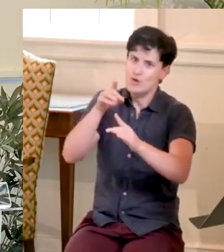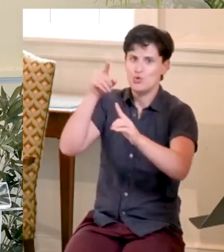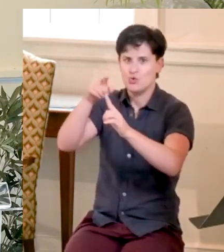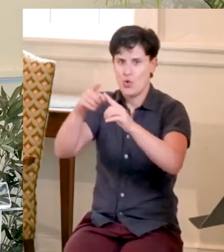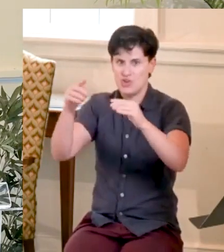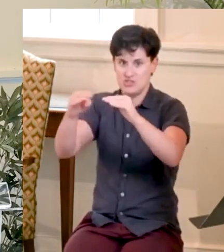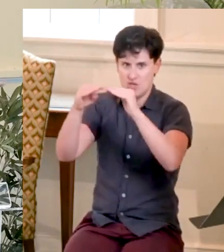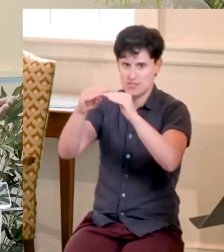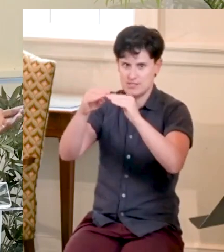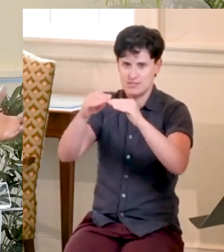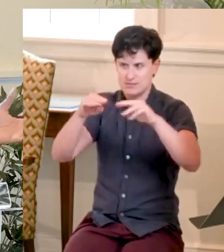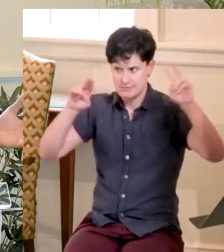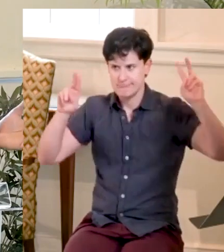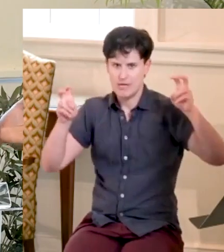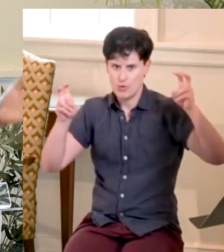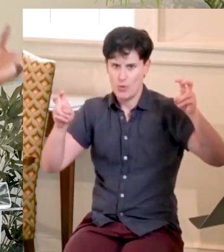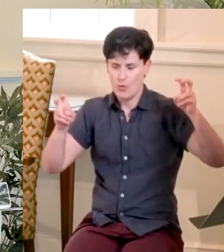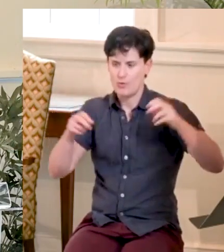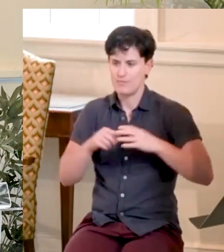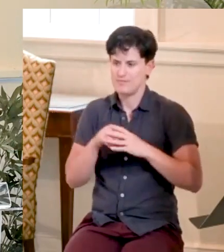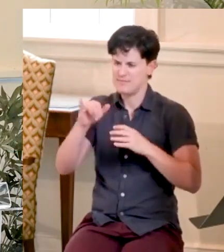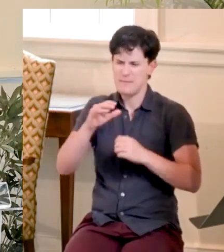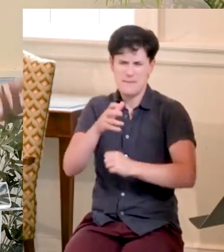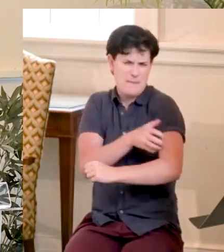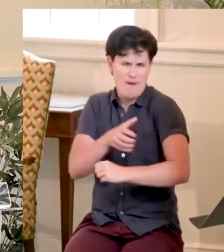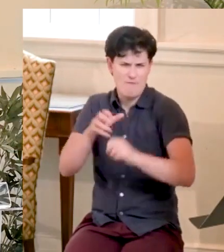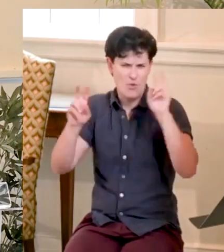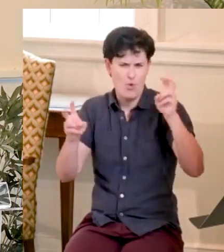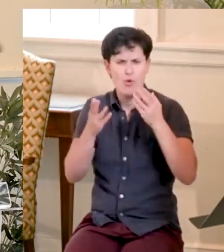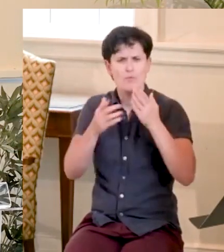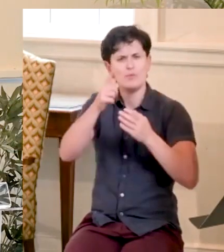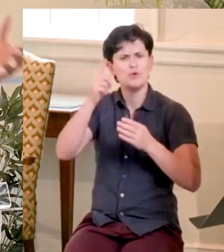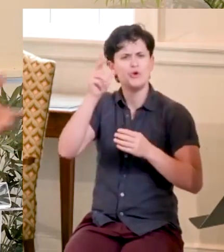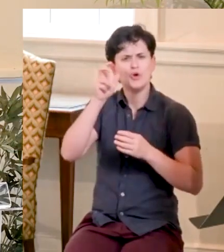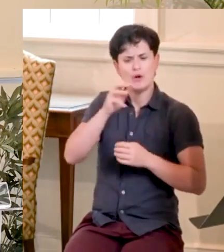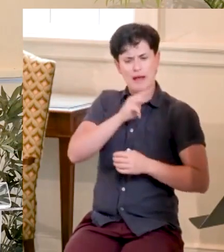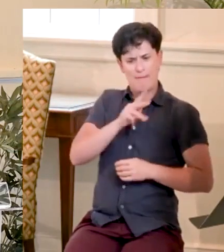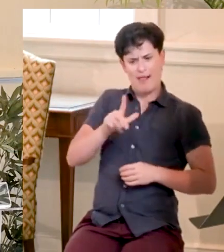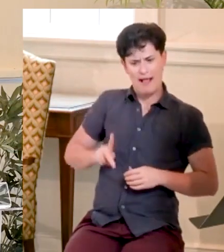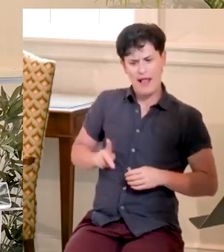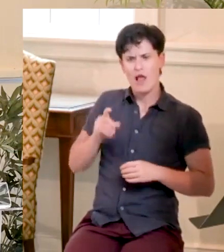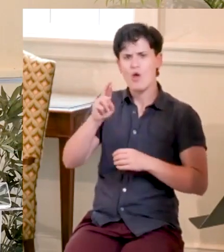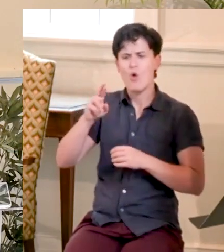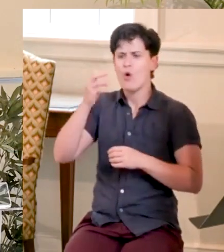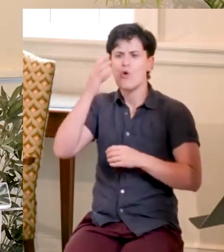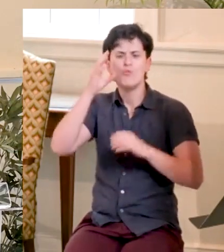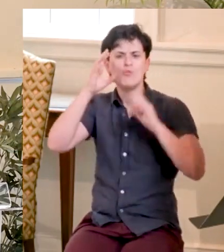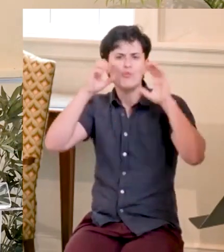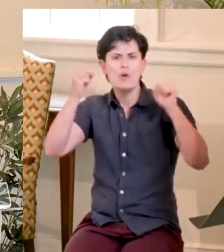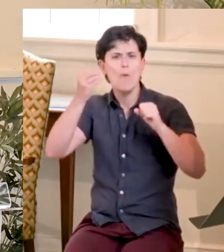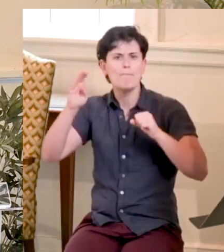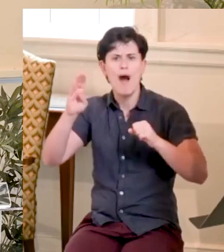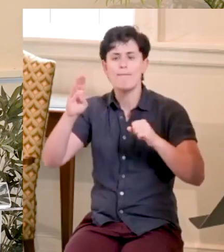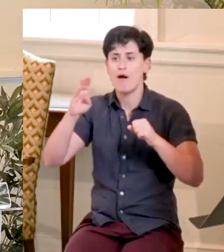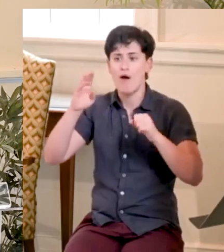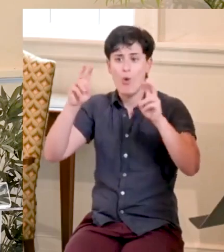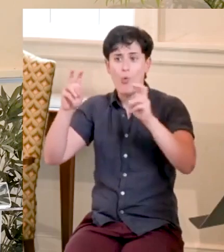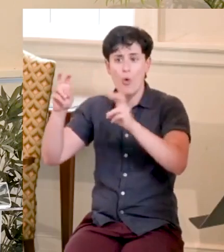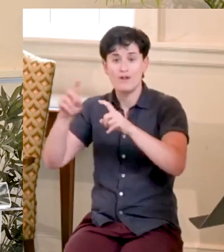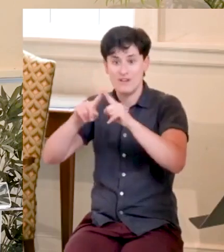It's a powerful quote. You may have heard Dr. King or President Obama or others quote it, but Parker